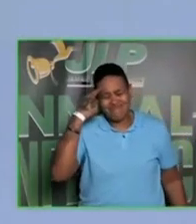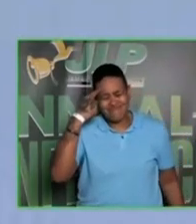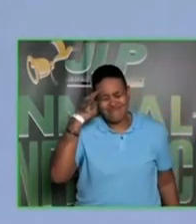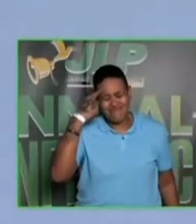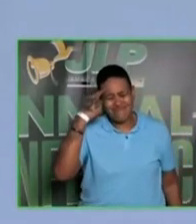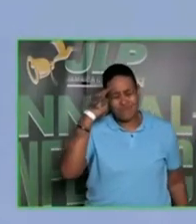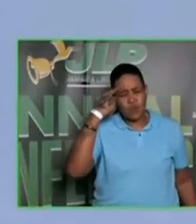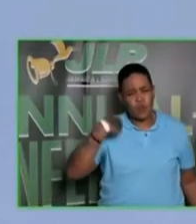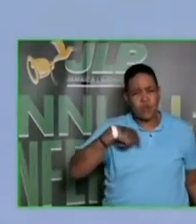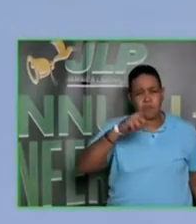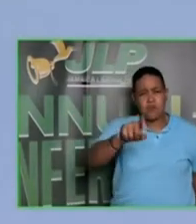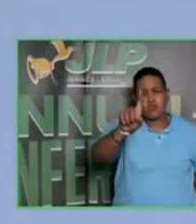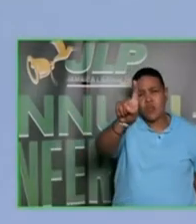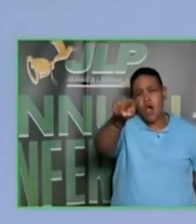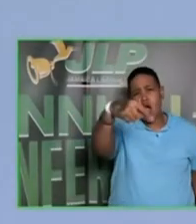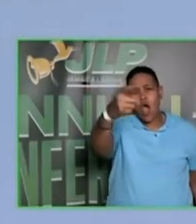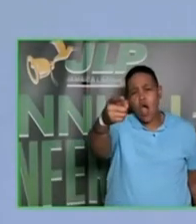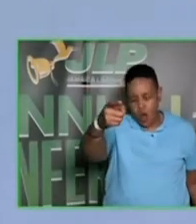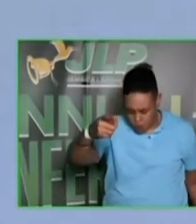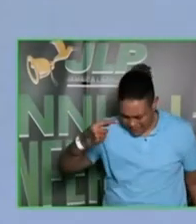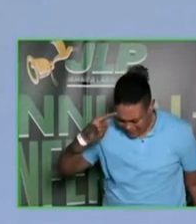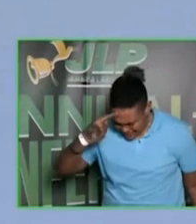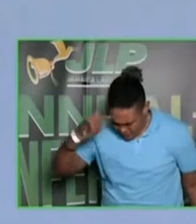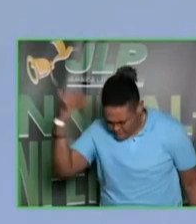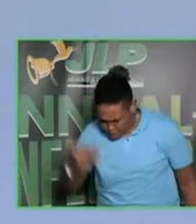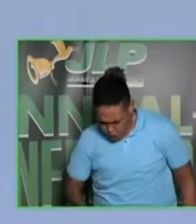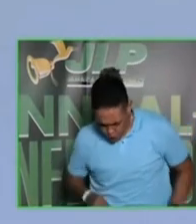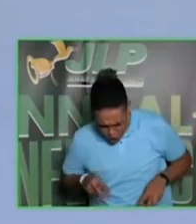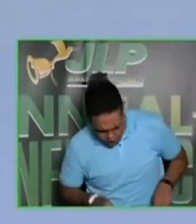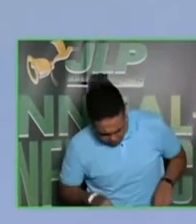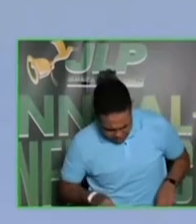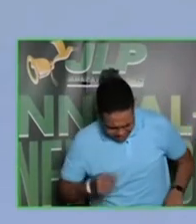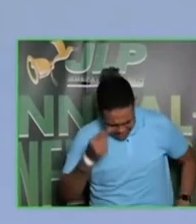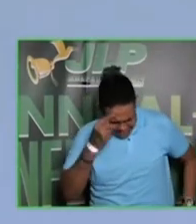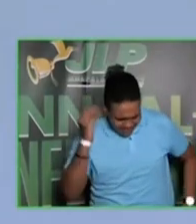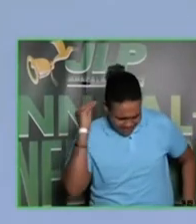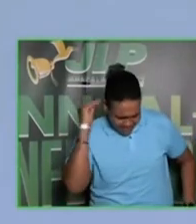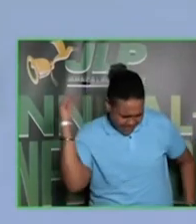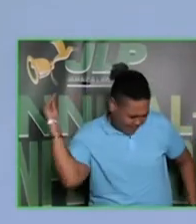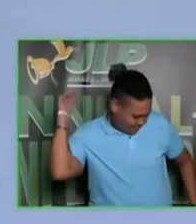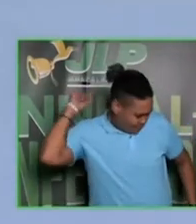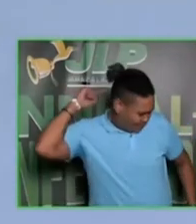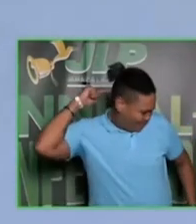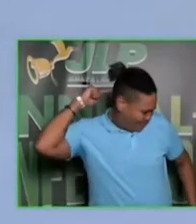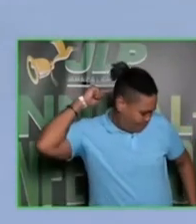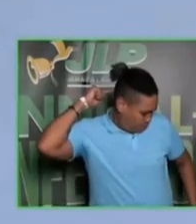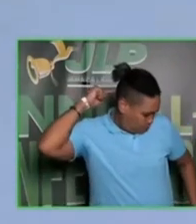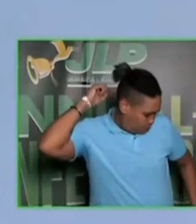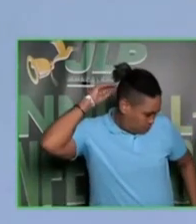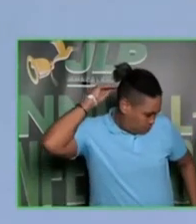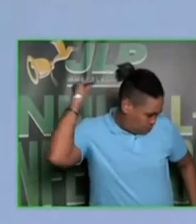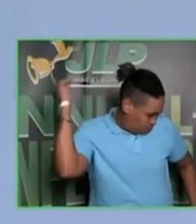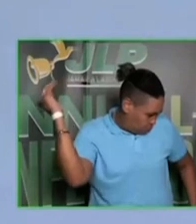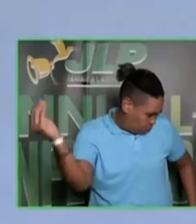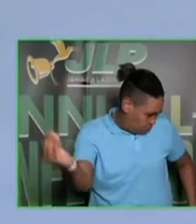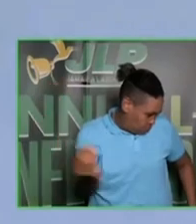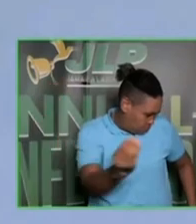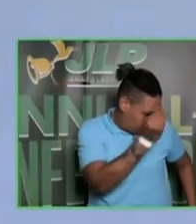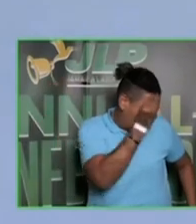that we must always have in front of us as we consider that a time for decision is